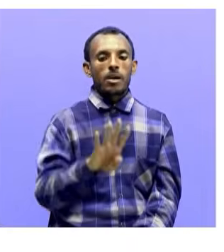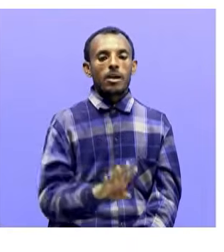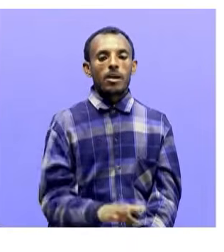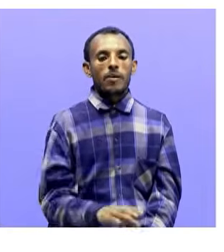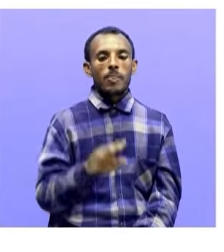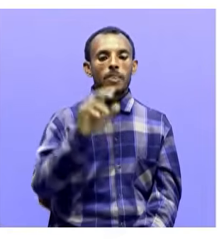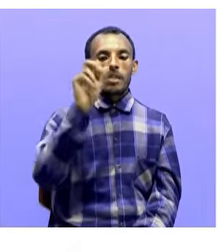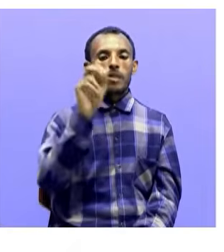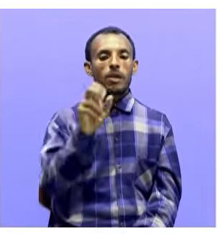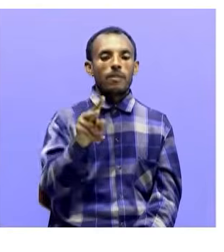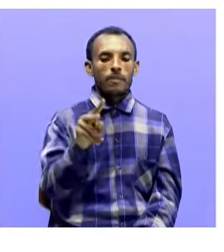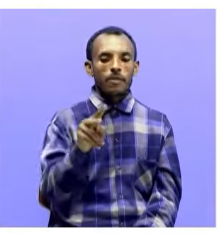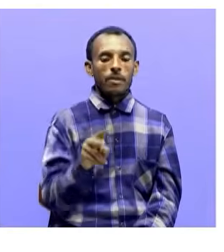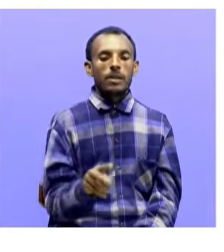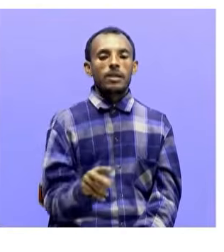12,